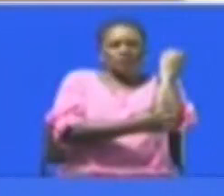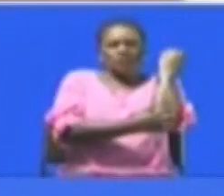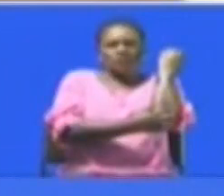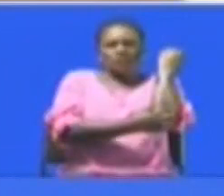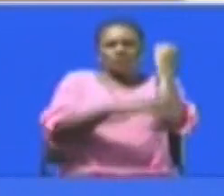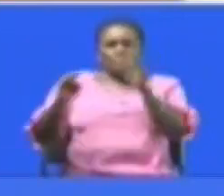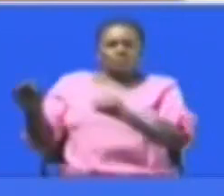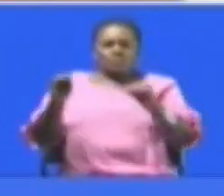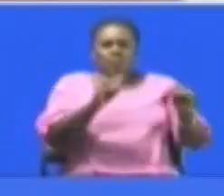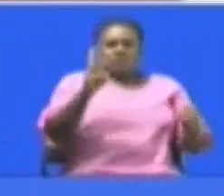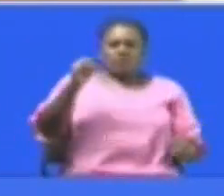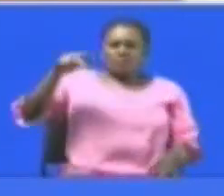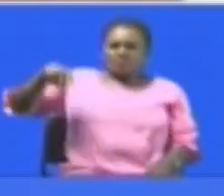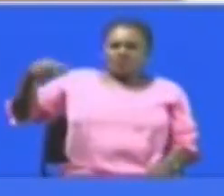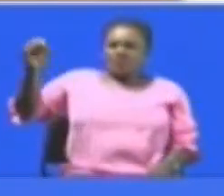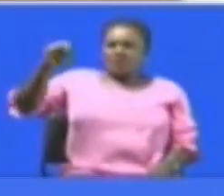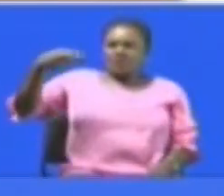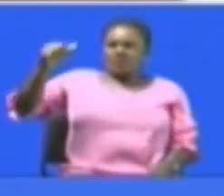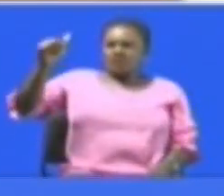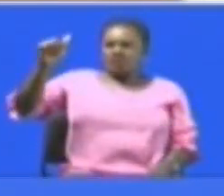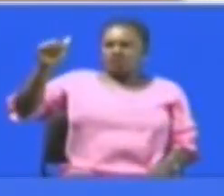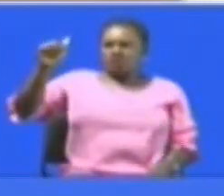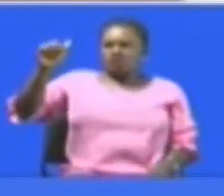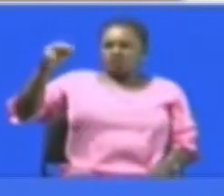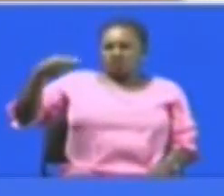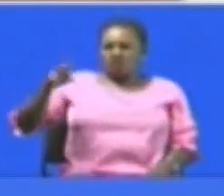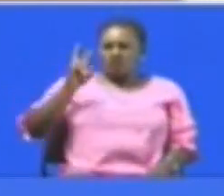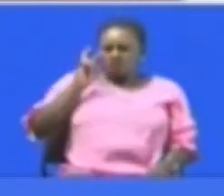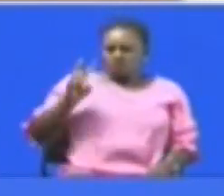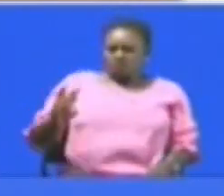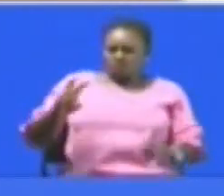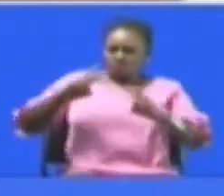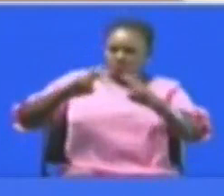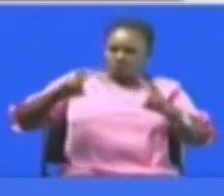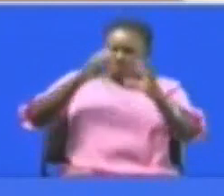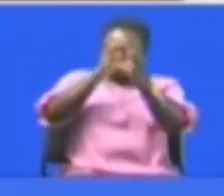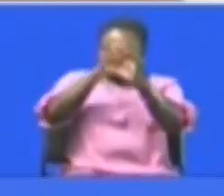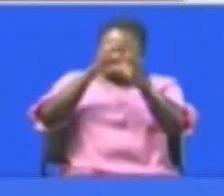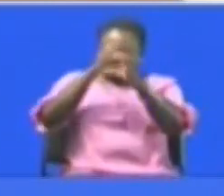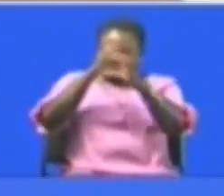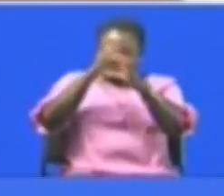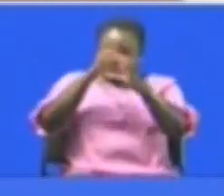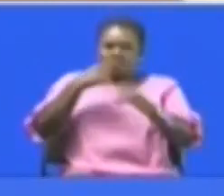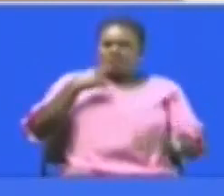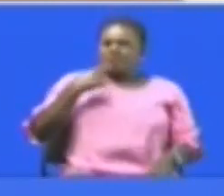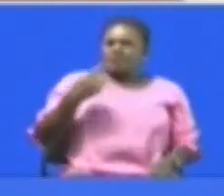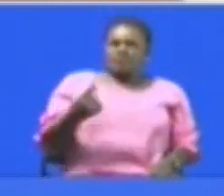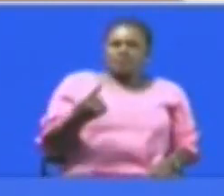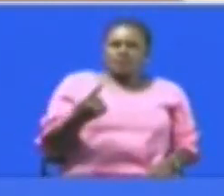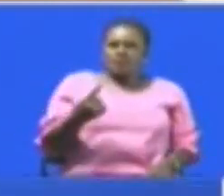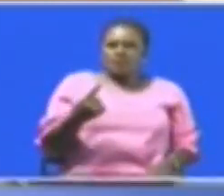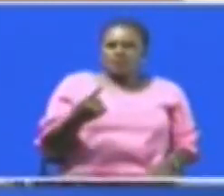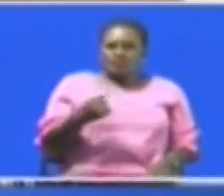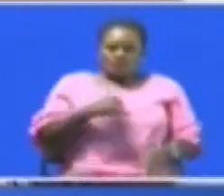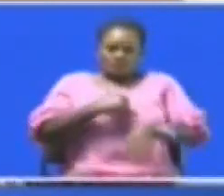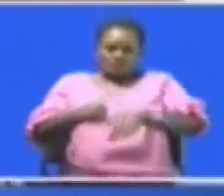wakaturifa mpisha. Tulipofika mpisha wakamuangalia, wakachunguza, wakafanya test. Wakamwambia valve